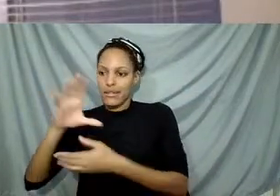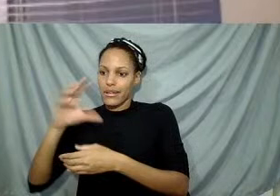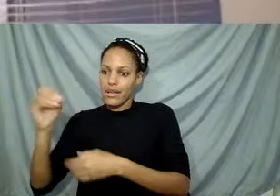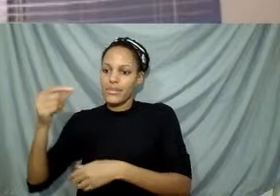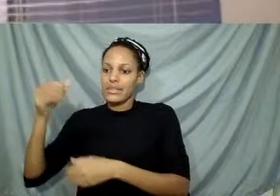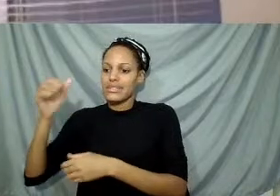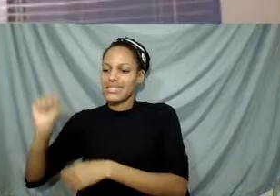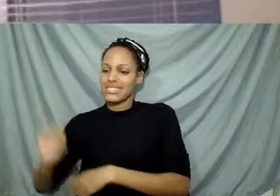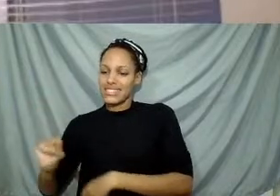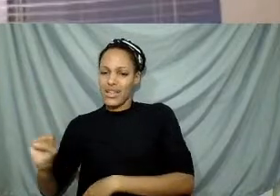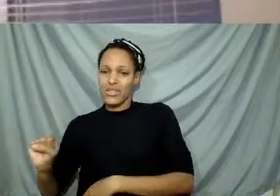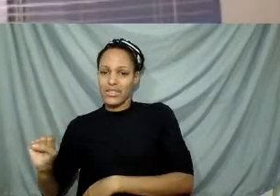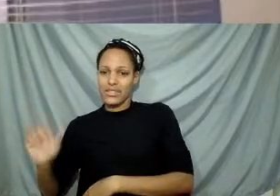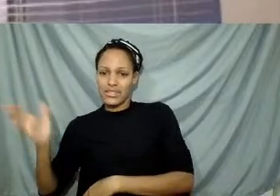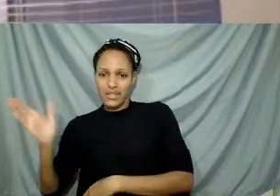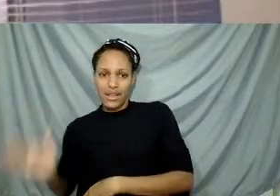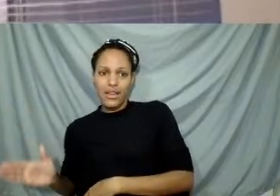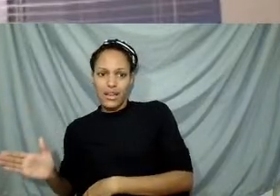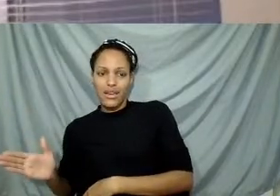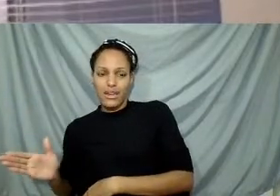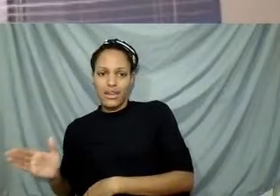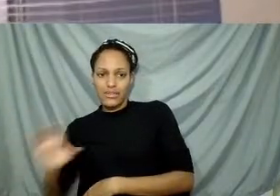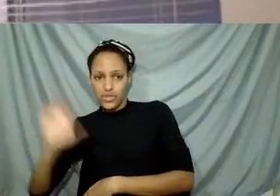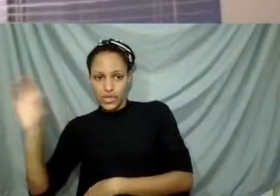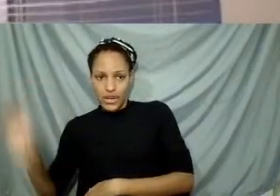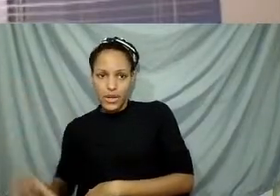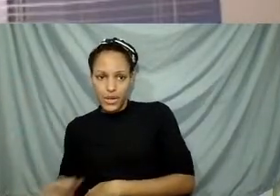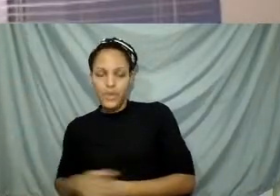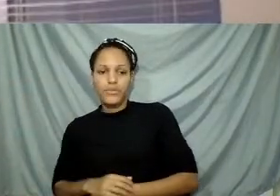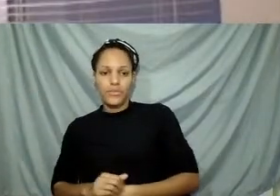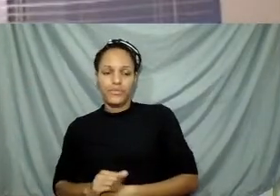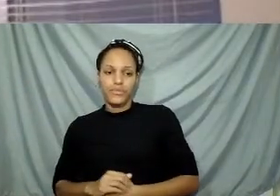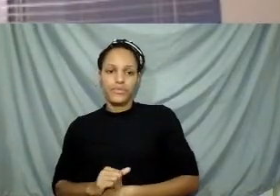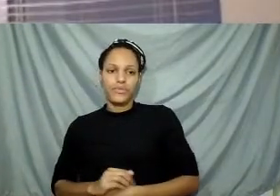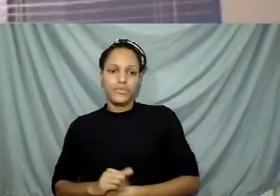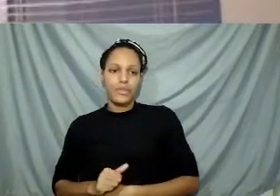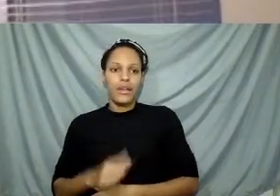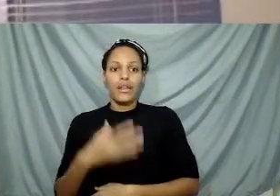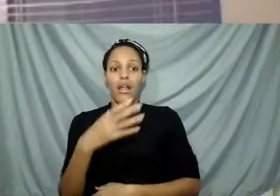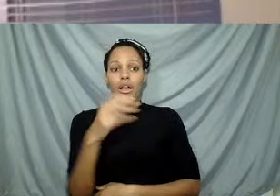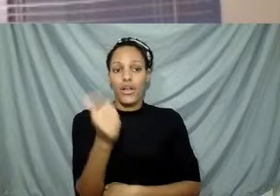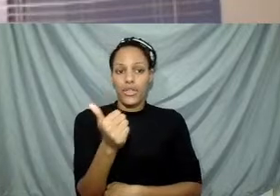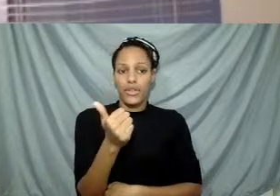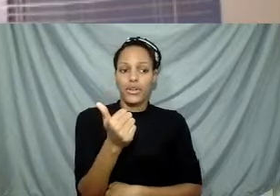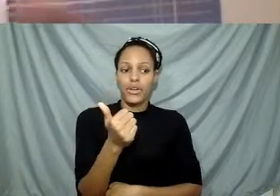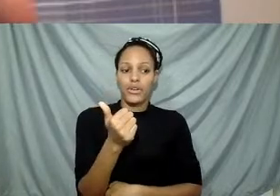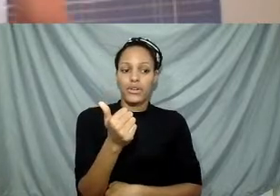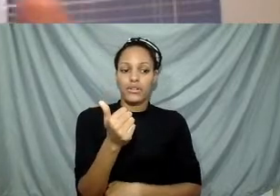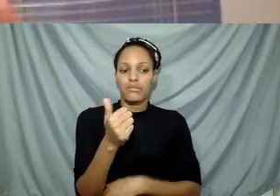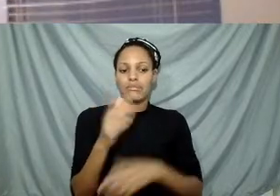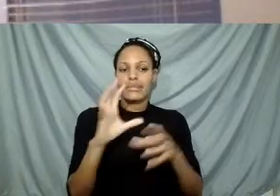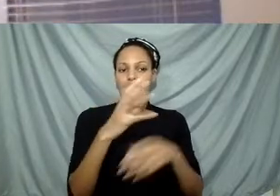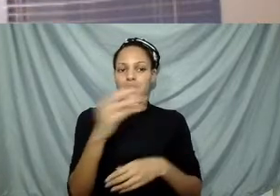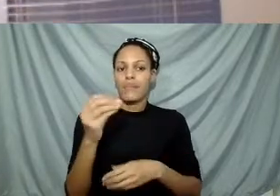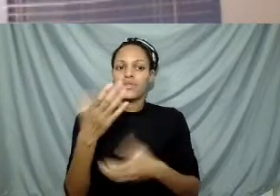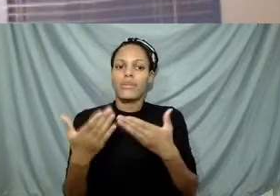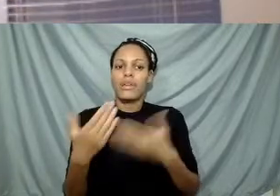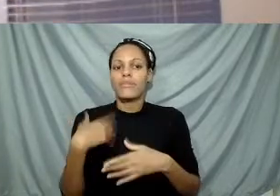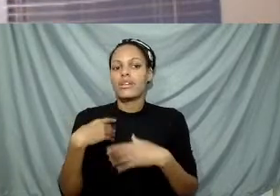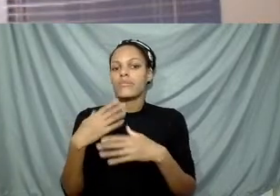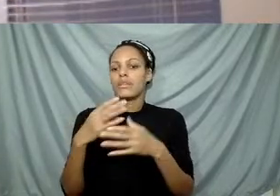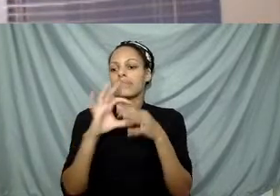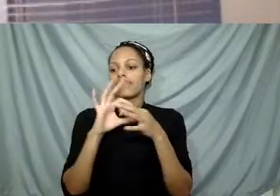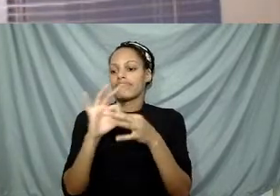of Chicago and some and other companies that will be core partners to the space along with